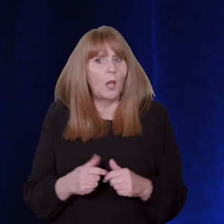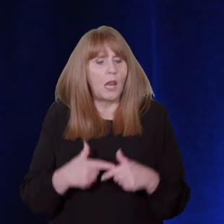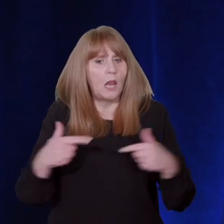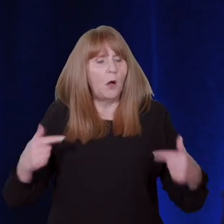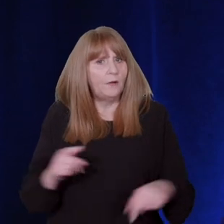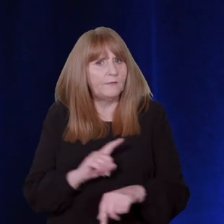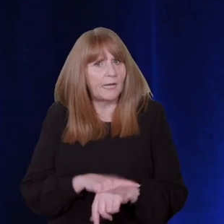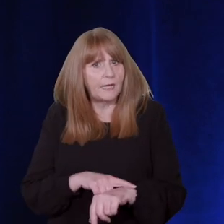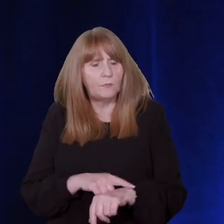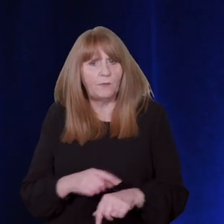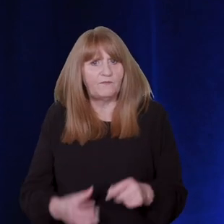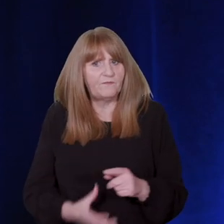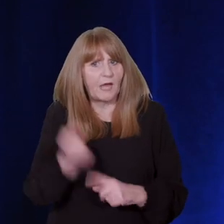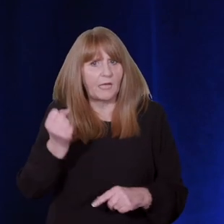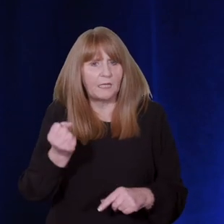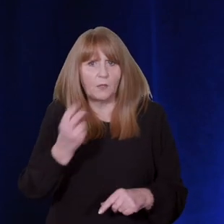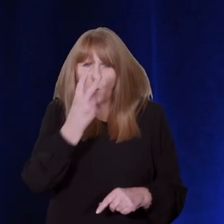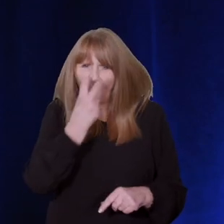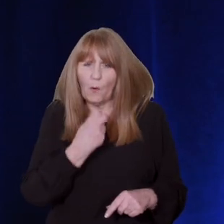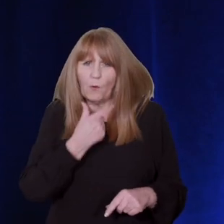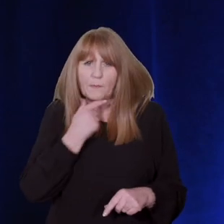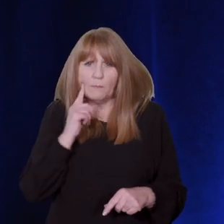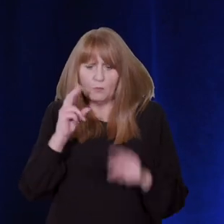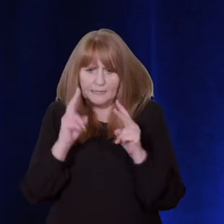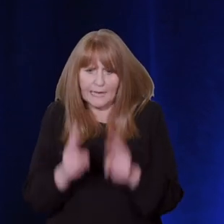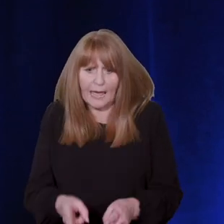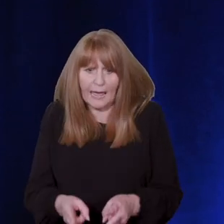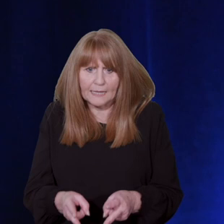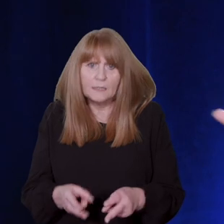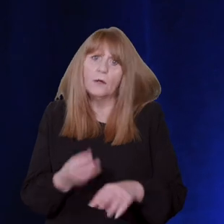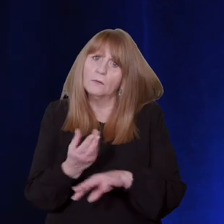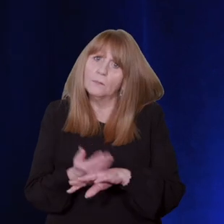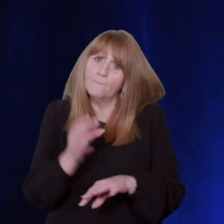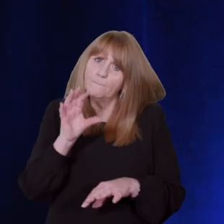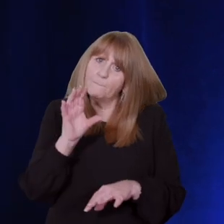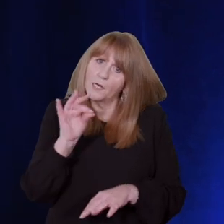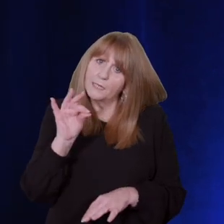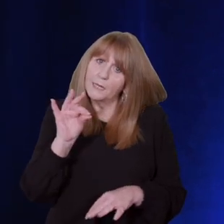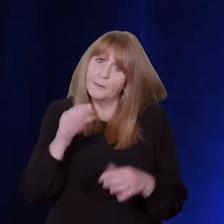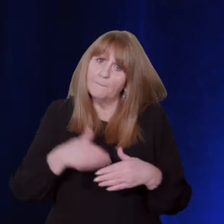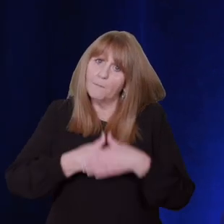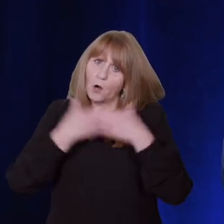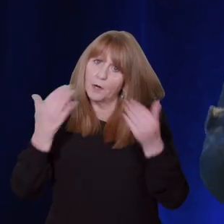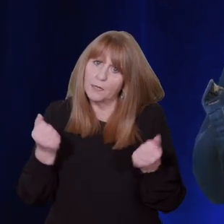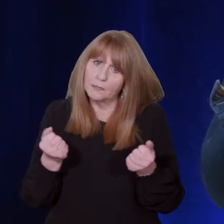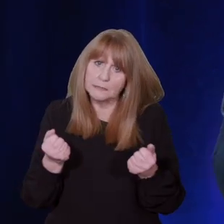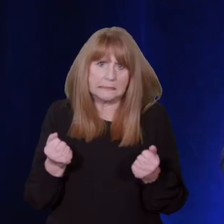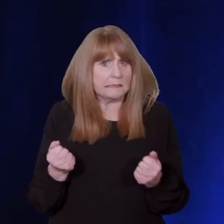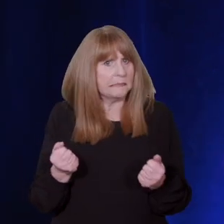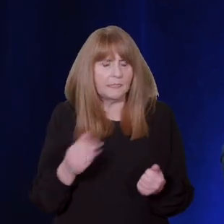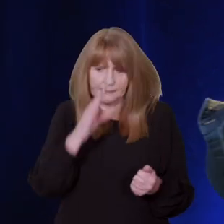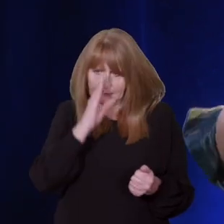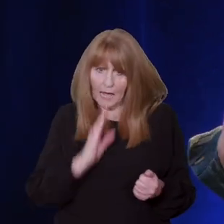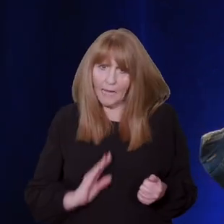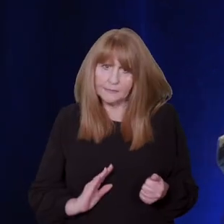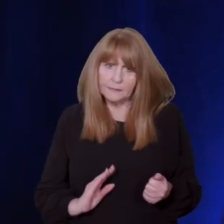the elderly who have died at the weekend. And it broke my heart, folks. I thought, what can we do? It's no good reading something and getting stirred